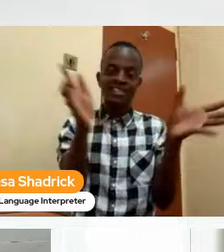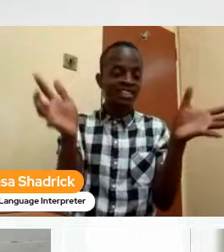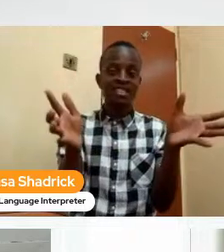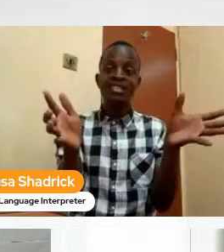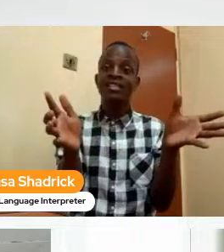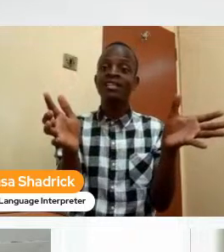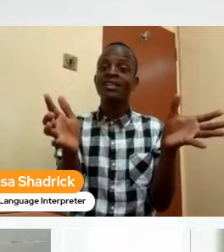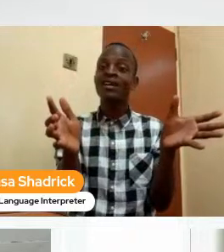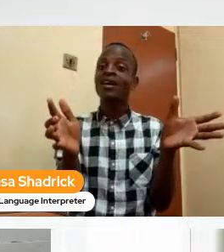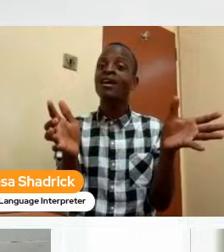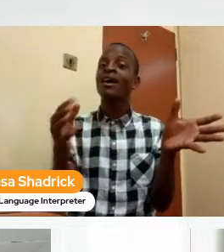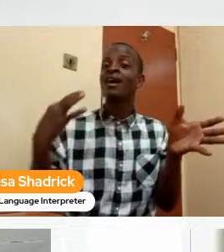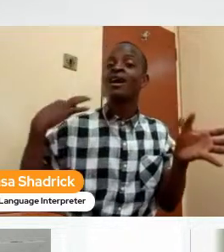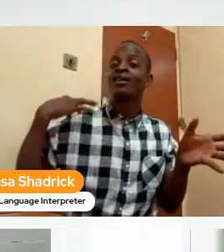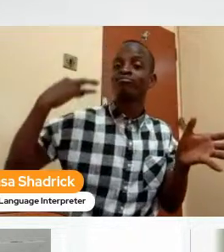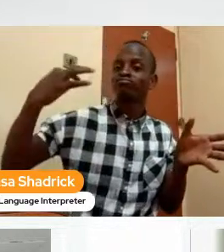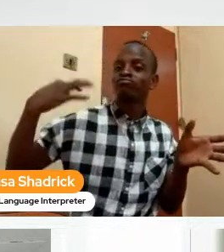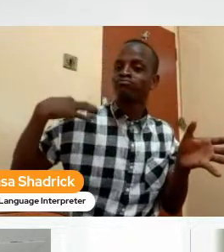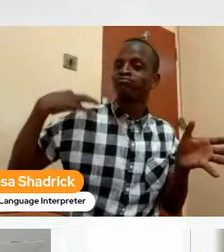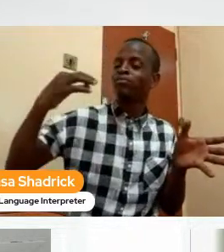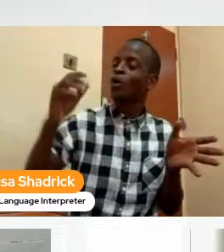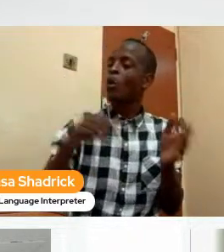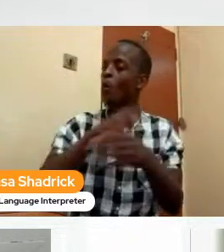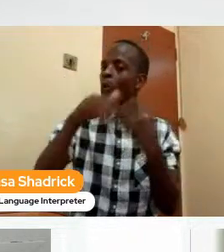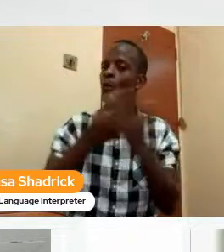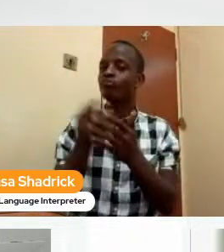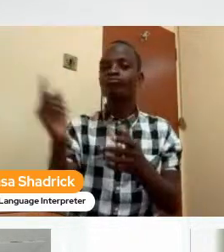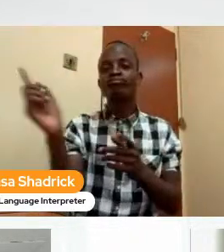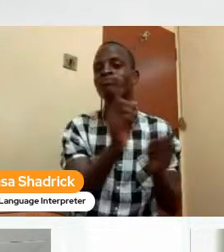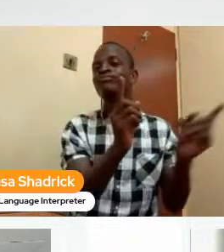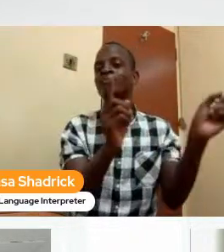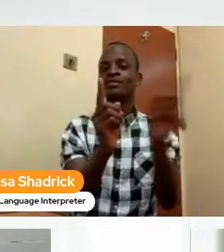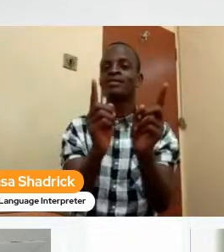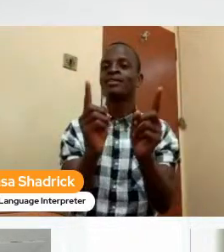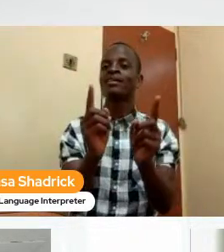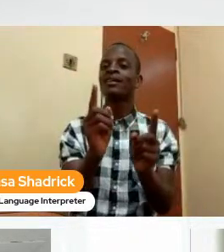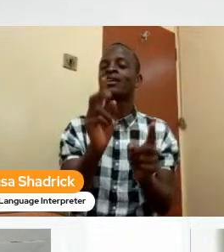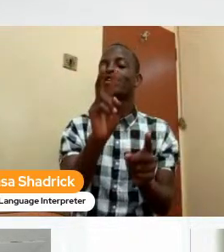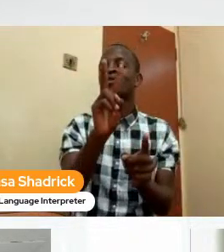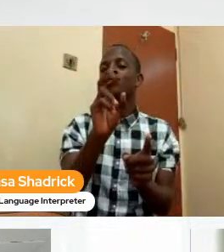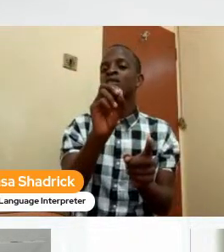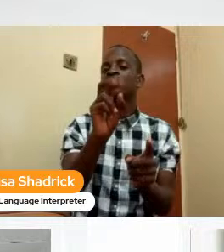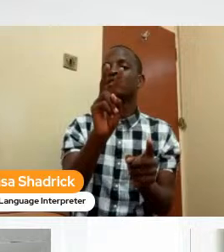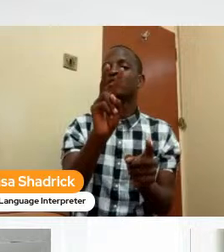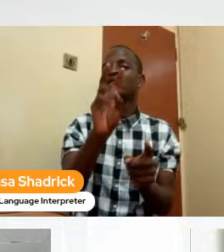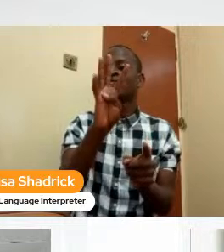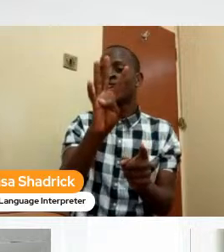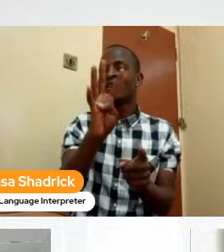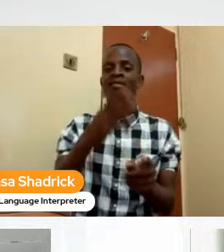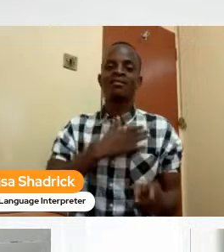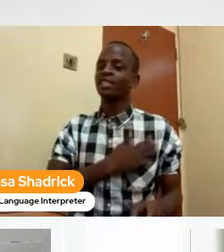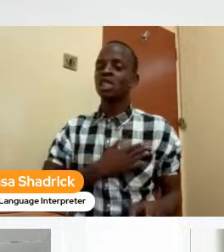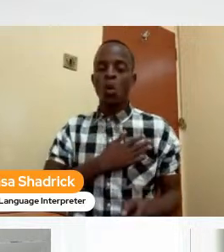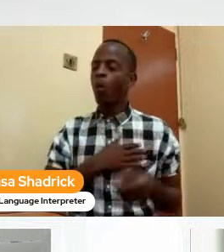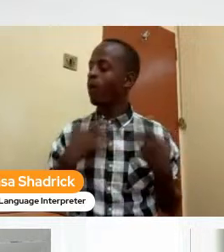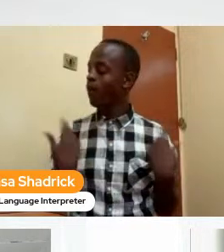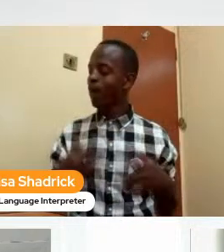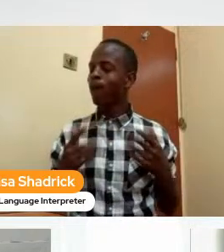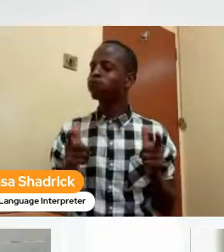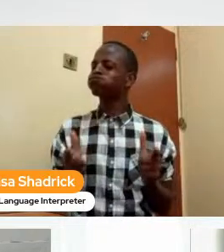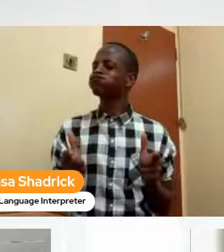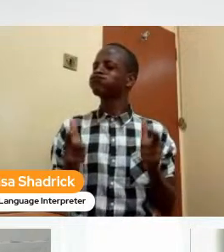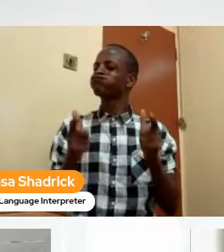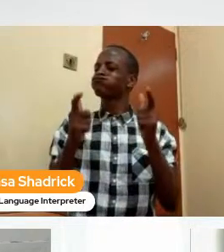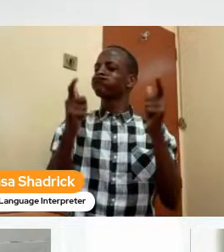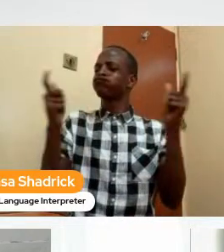Let's apply to attend the Regional Adolescent Health Indaba for the year 2024. But trust me, it's gonna be bigger and better, and you don't